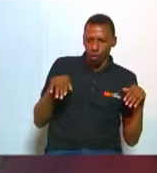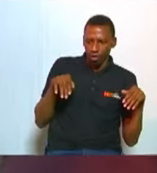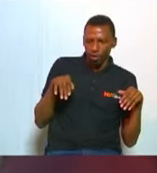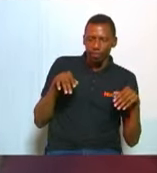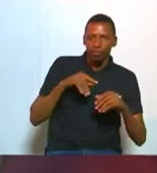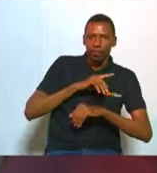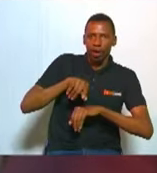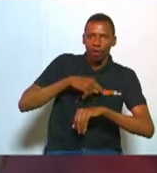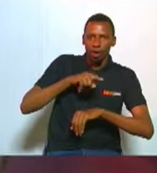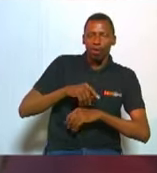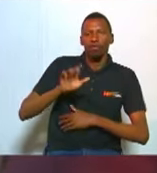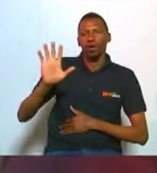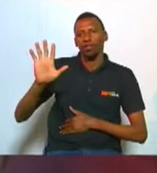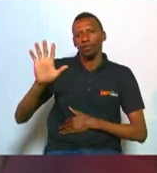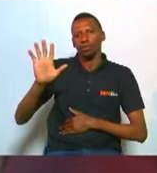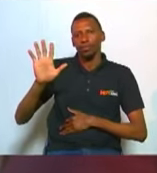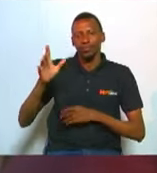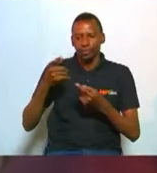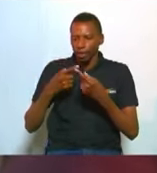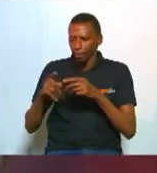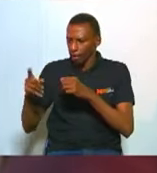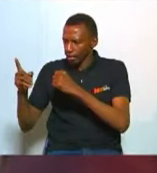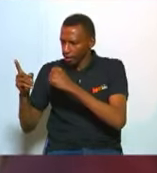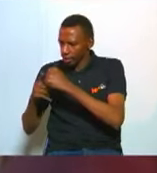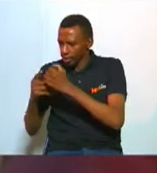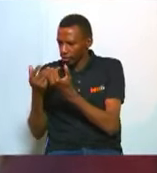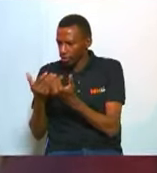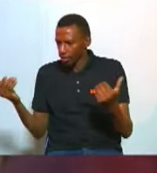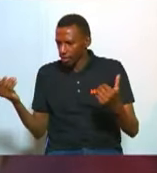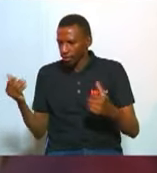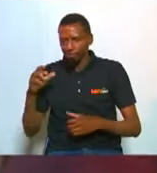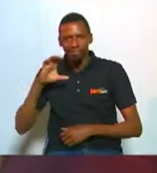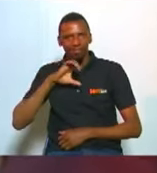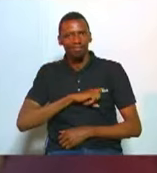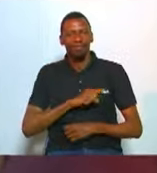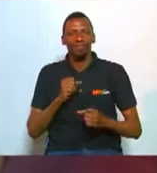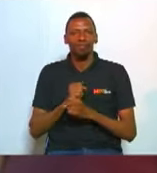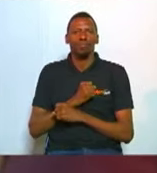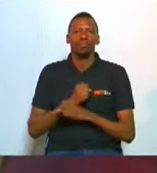5 hours. But 6 of them, they could not wait.